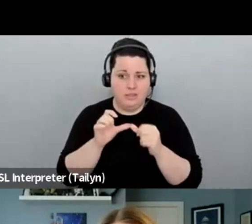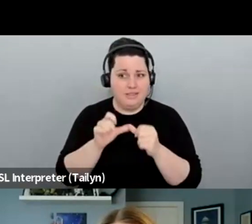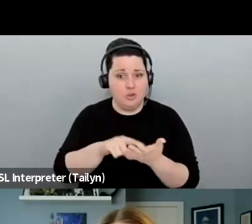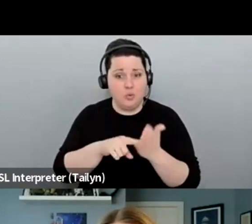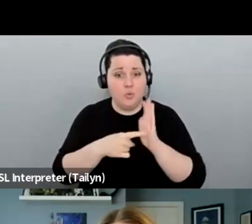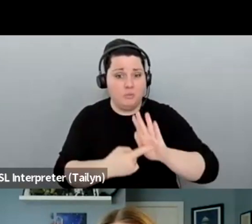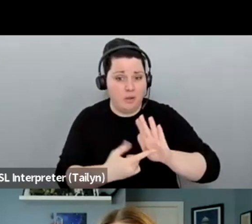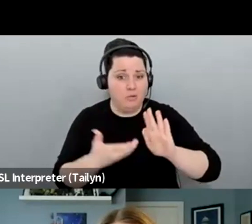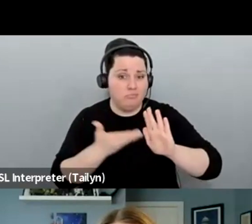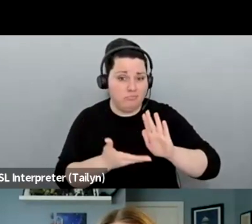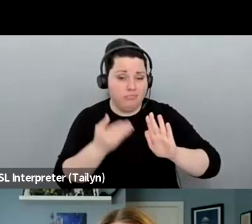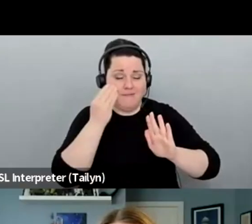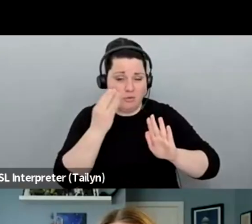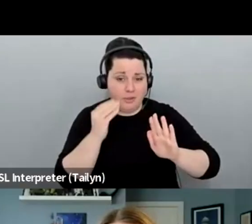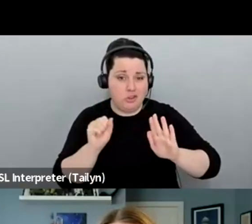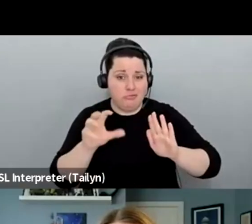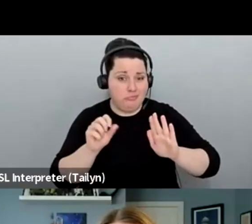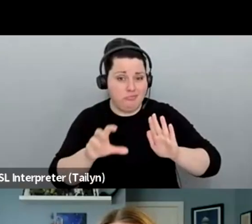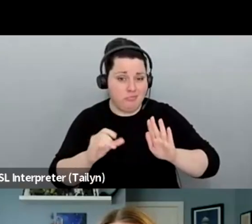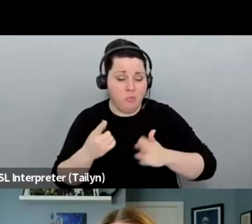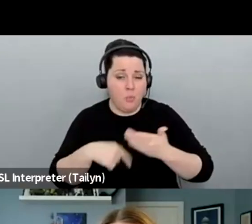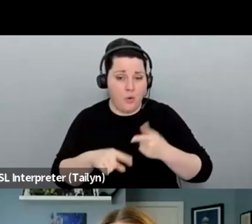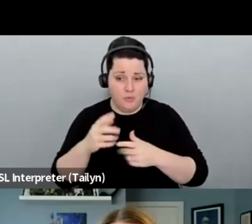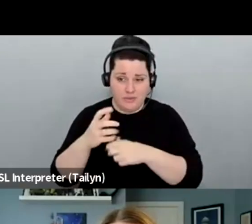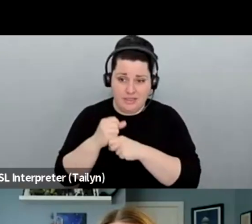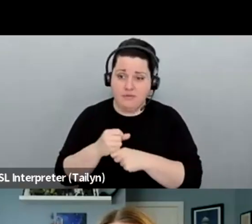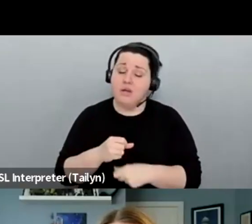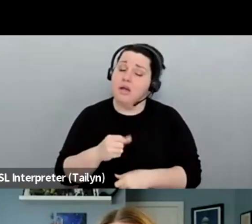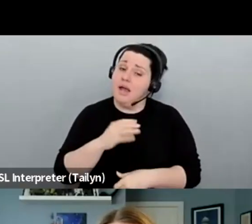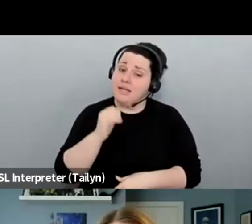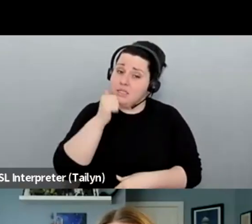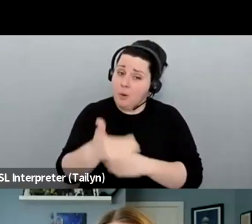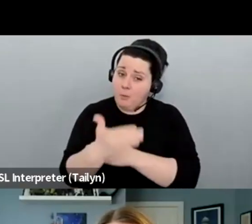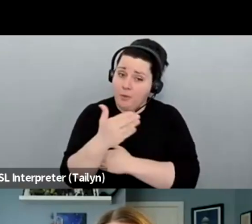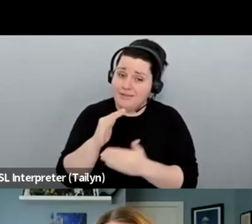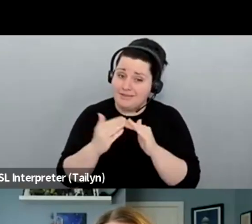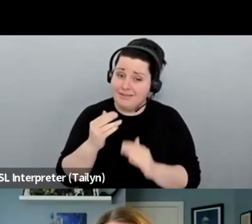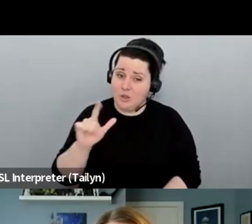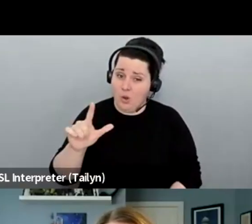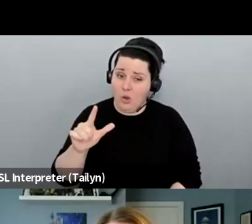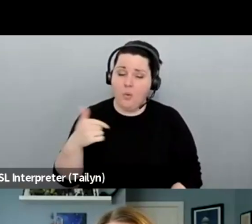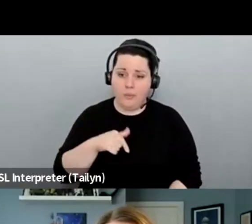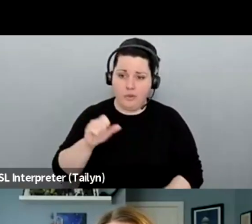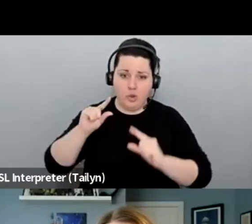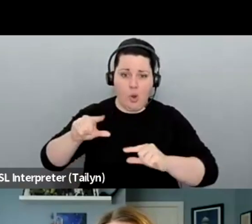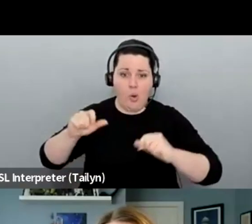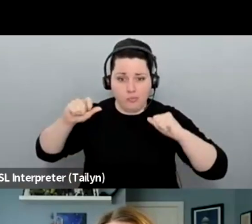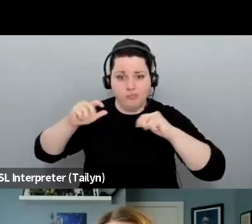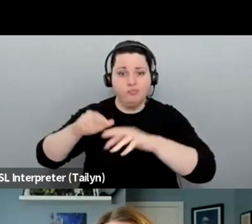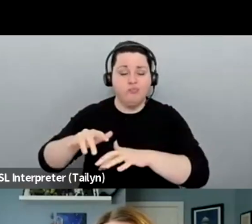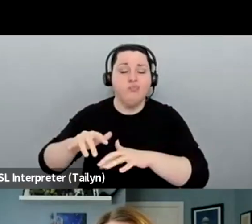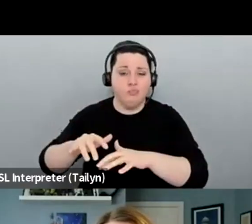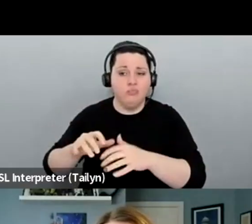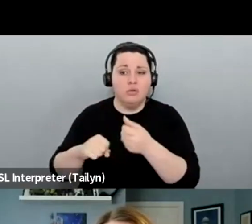in the sharing of information as we receive it. I'll also shout out tomorrow morning at City Hall, we're going to be gathering on the steps